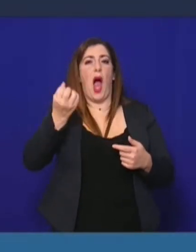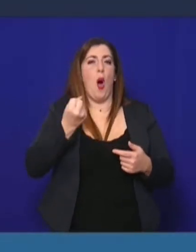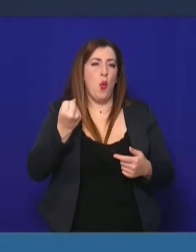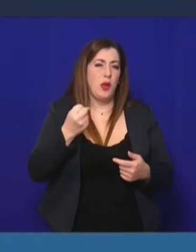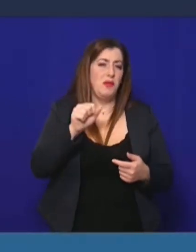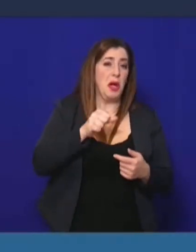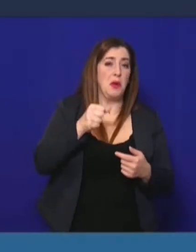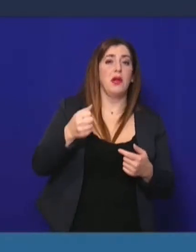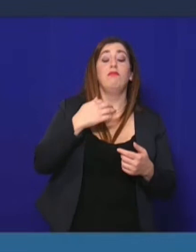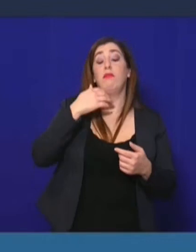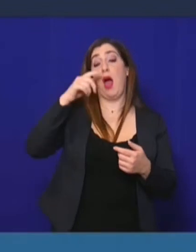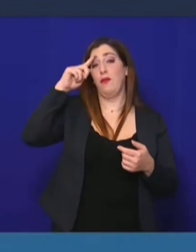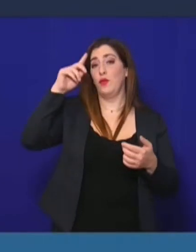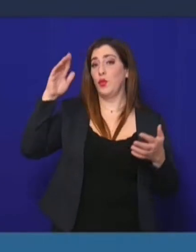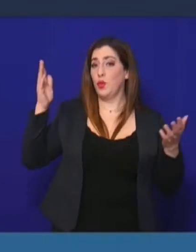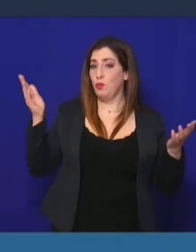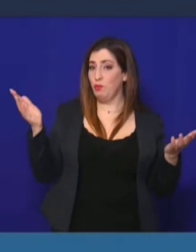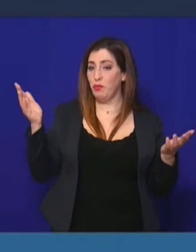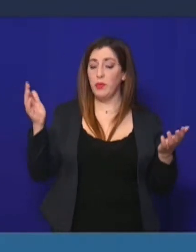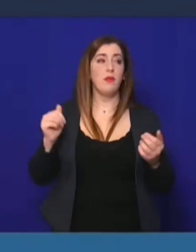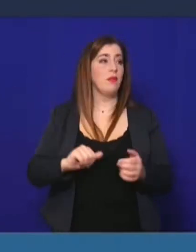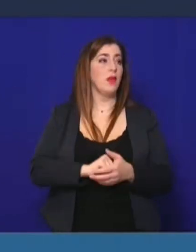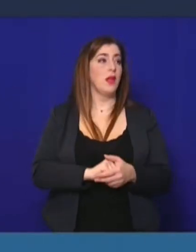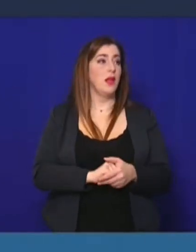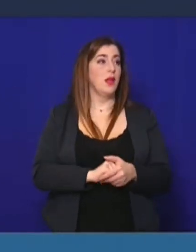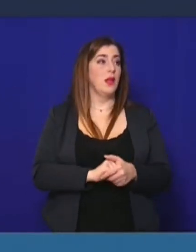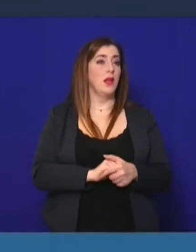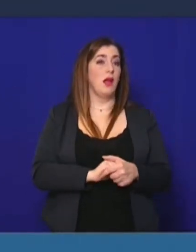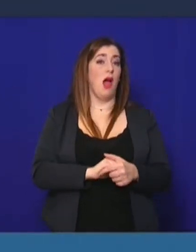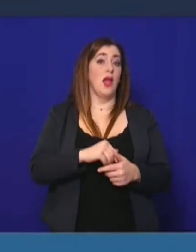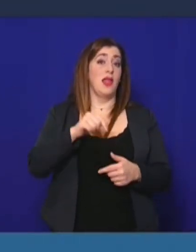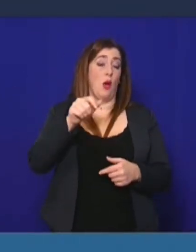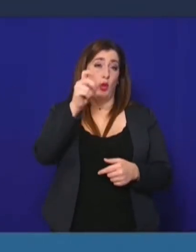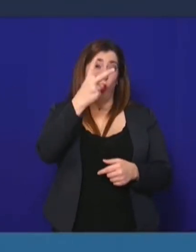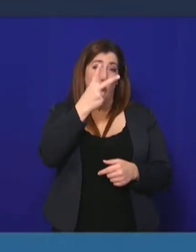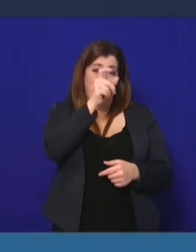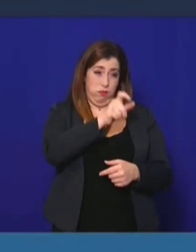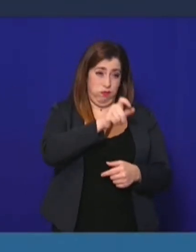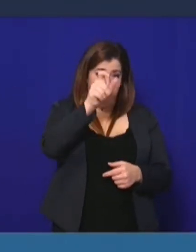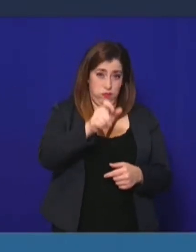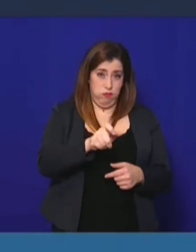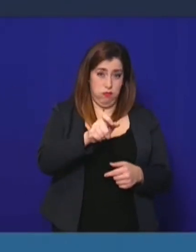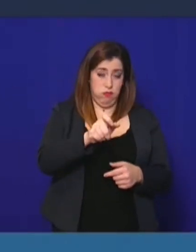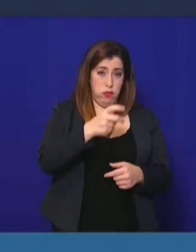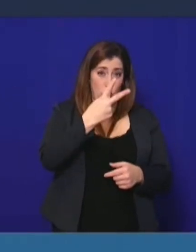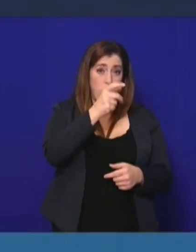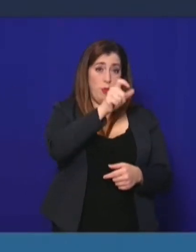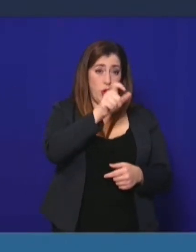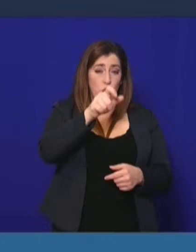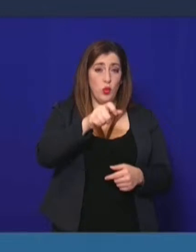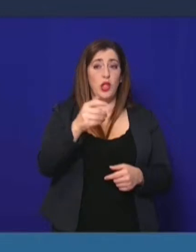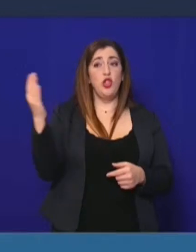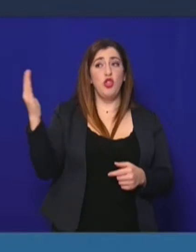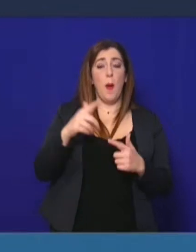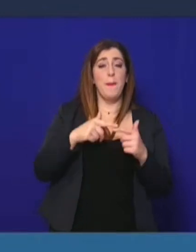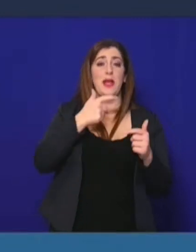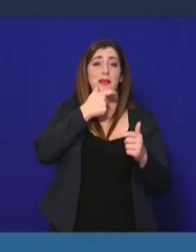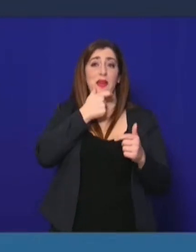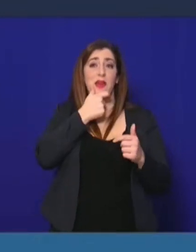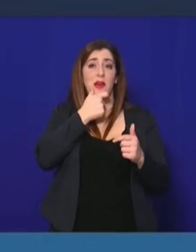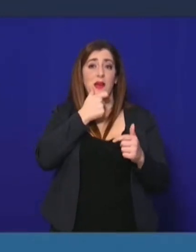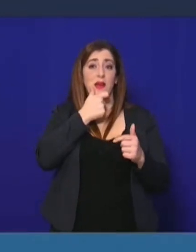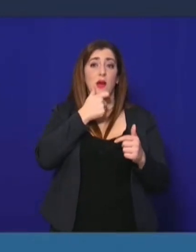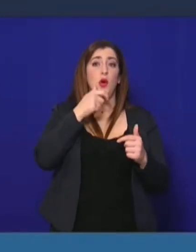dawn żewġ persuni ġew mill-Ingilterra, infatti kellhom sintomi li huma minimi ħafna u infatti qegħdin ukoll f'kwarantina